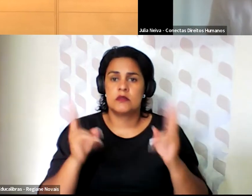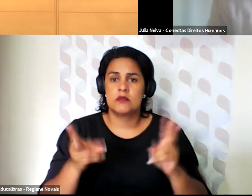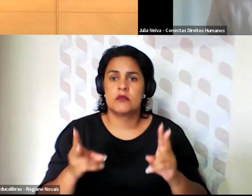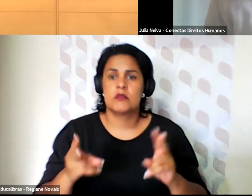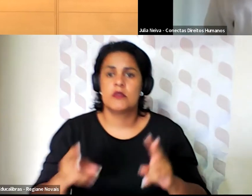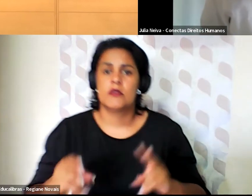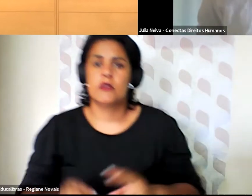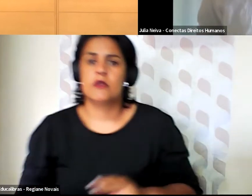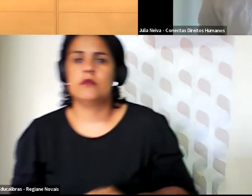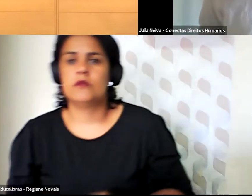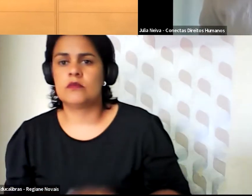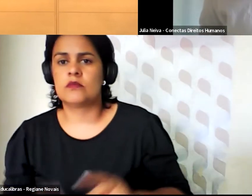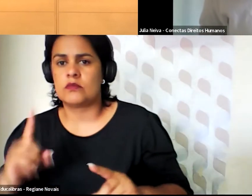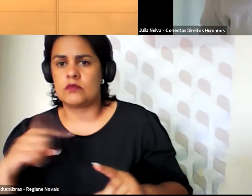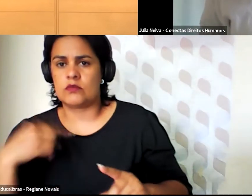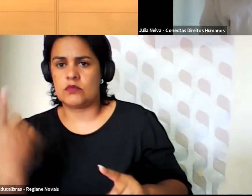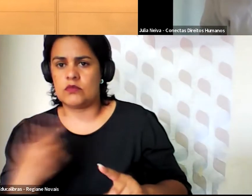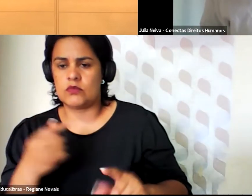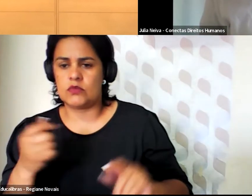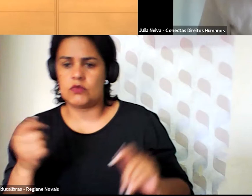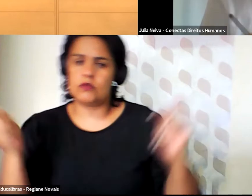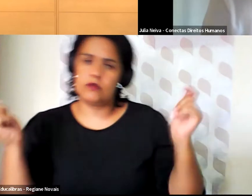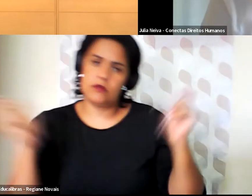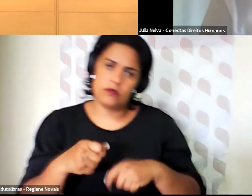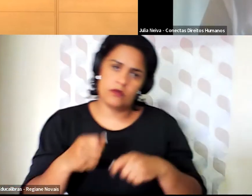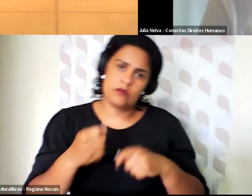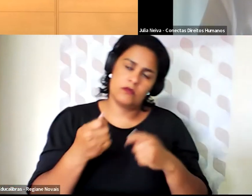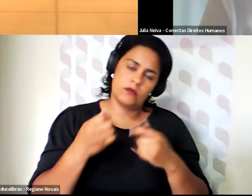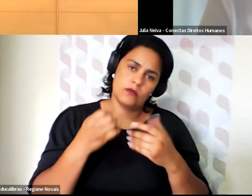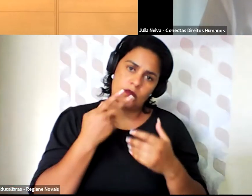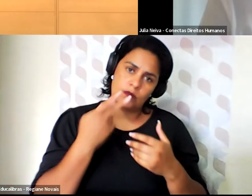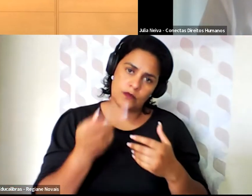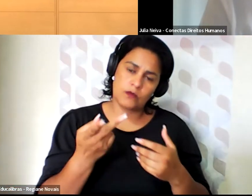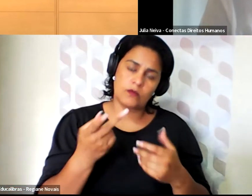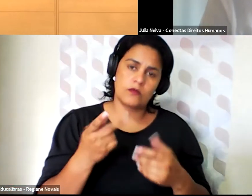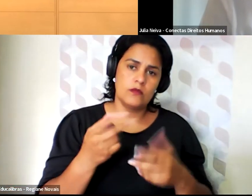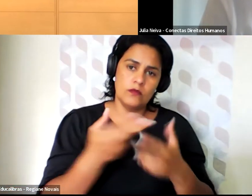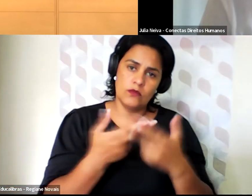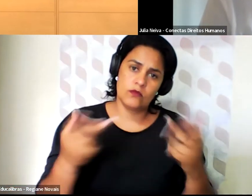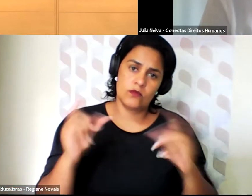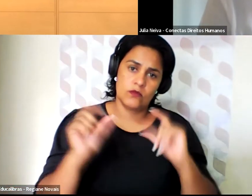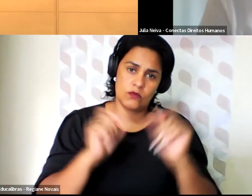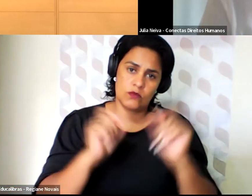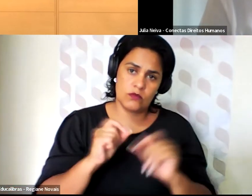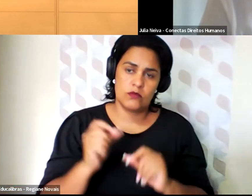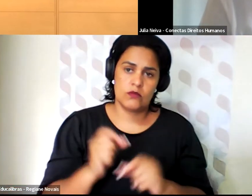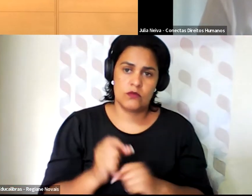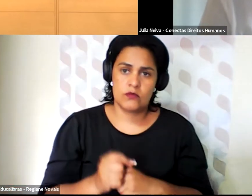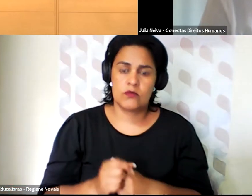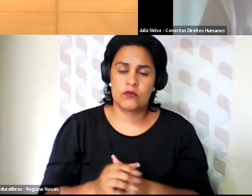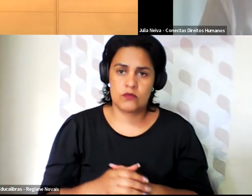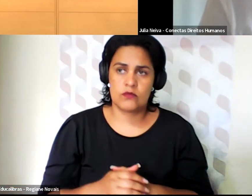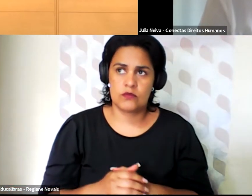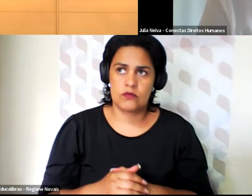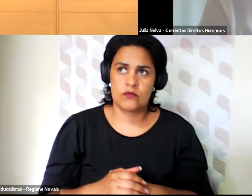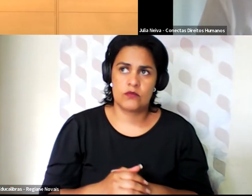civil society, right? So I invite you to read our papers and to read the reforms that we suggest in the fields